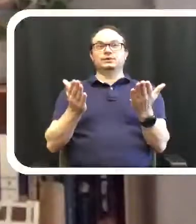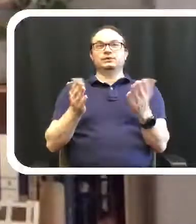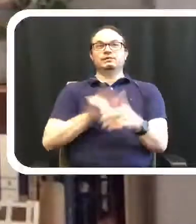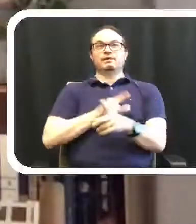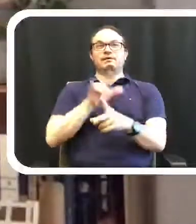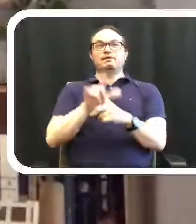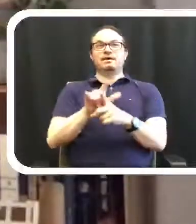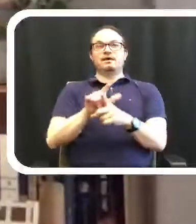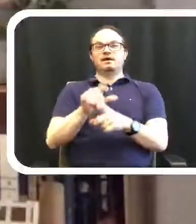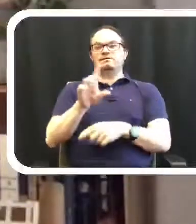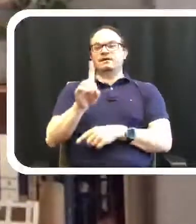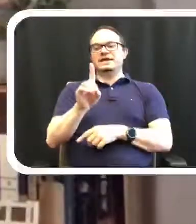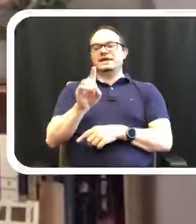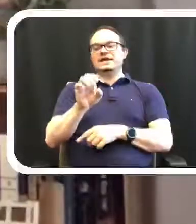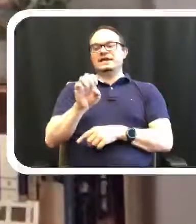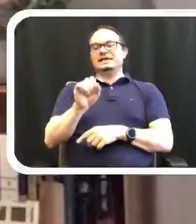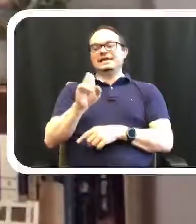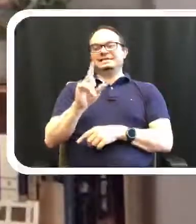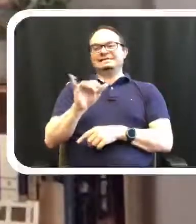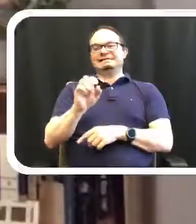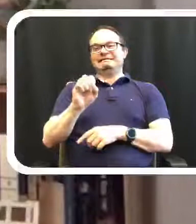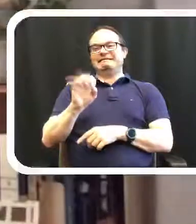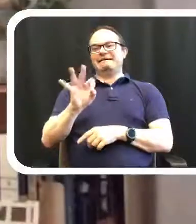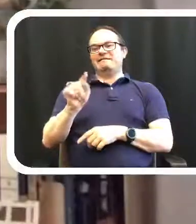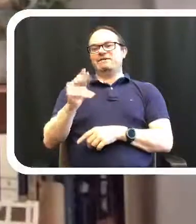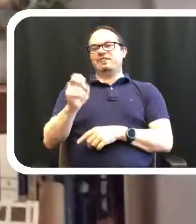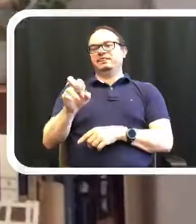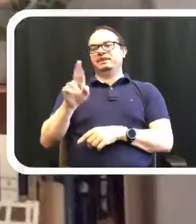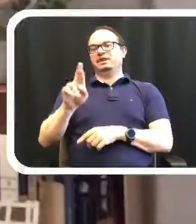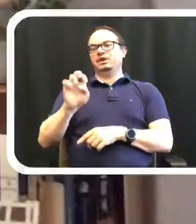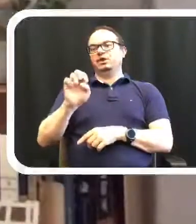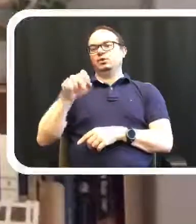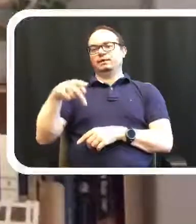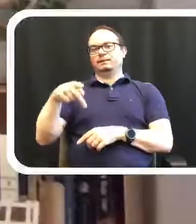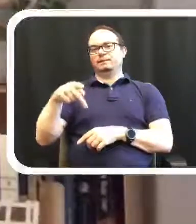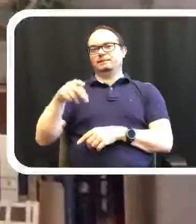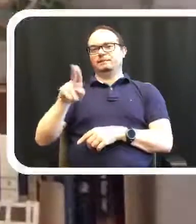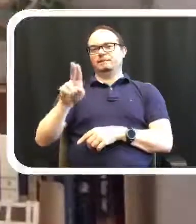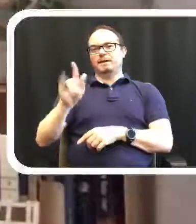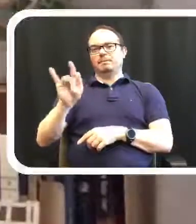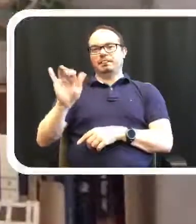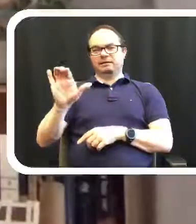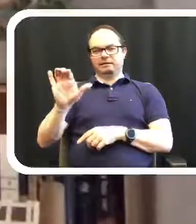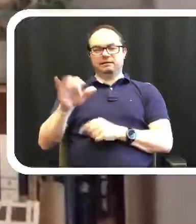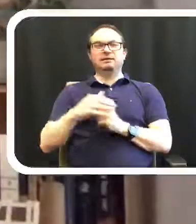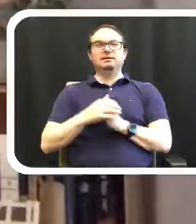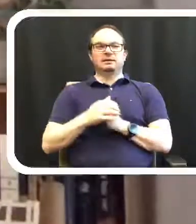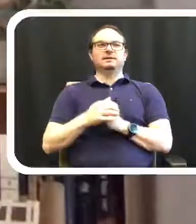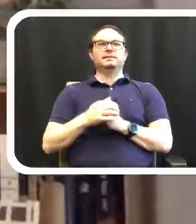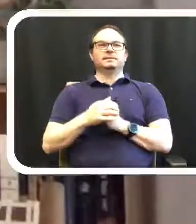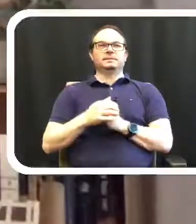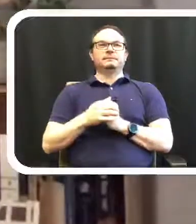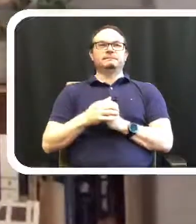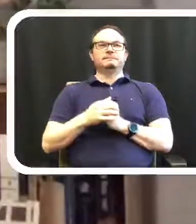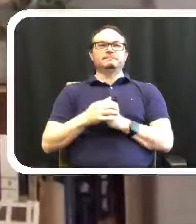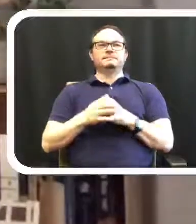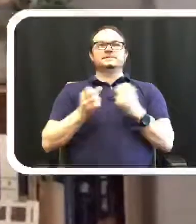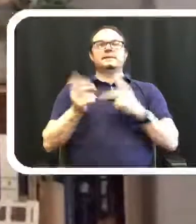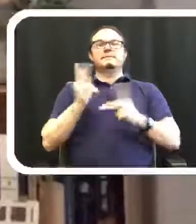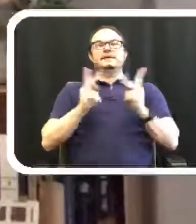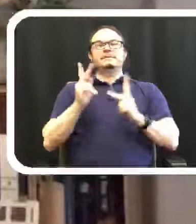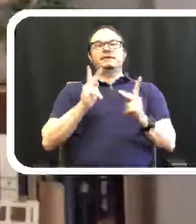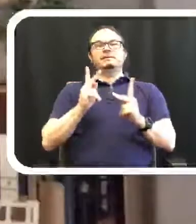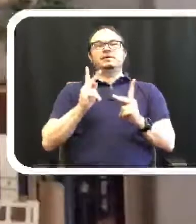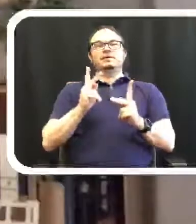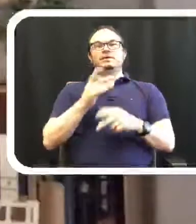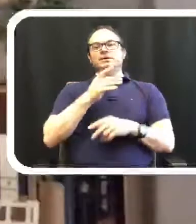love. It's called Destiny of the Republic, and I know a lot of people are maybe